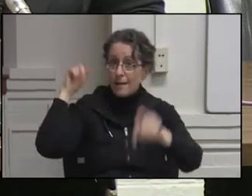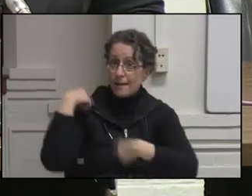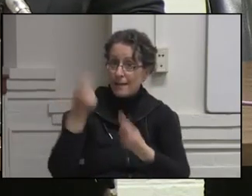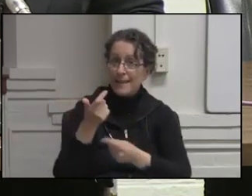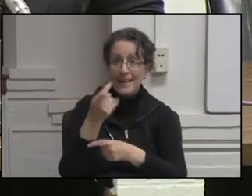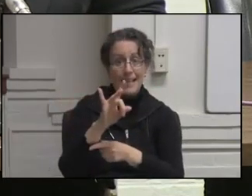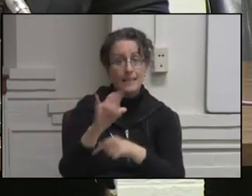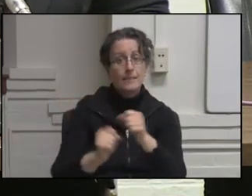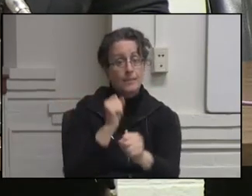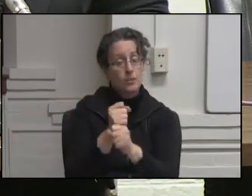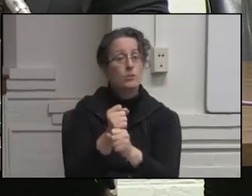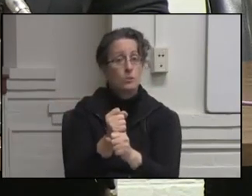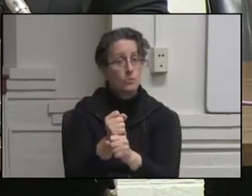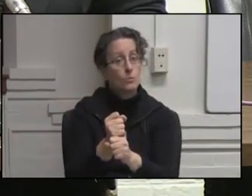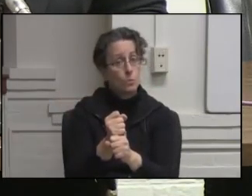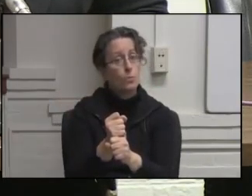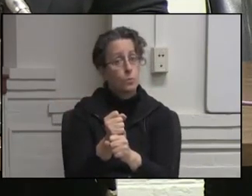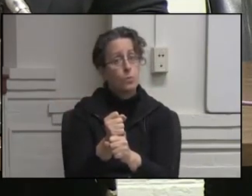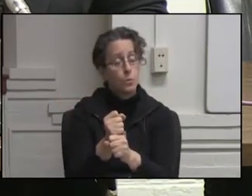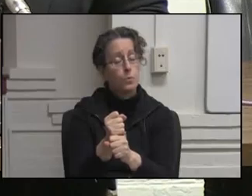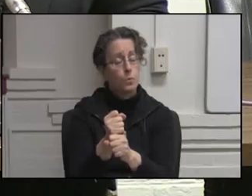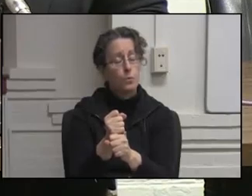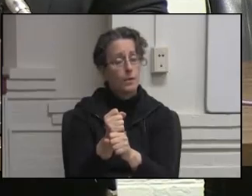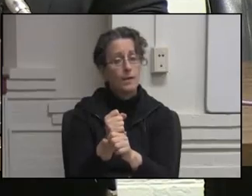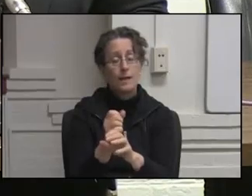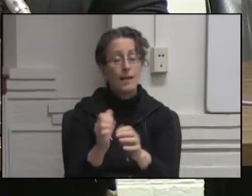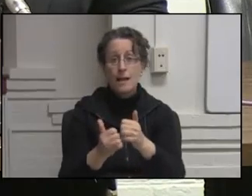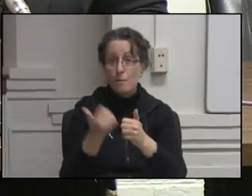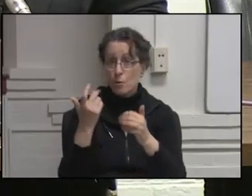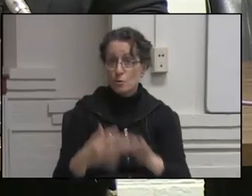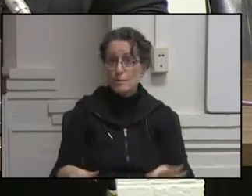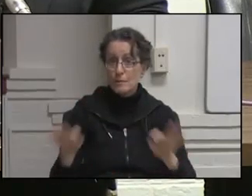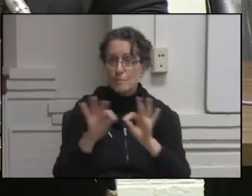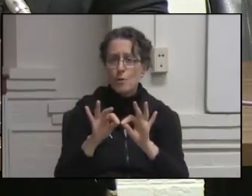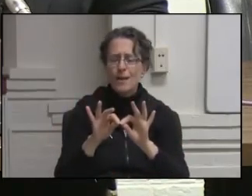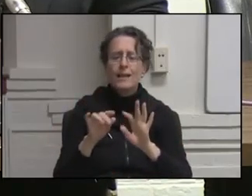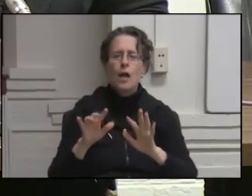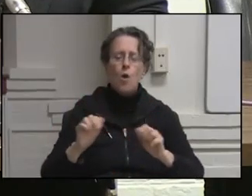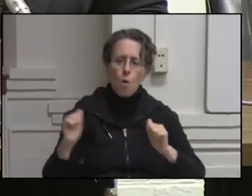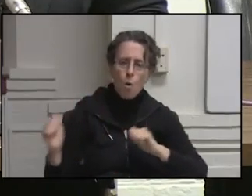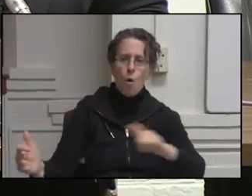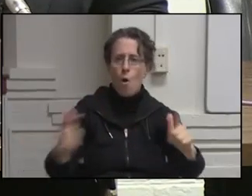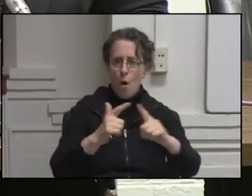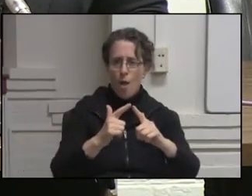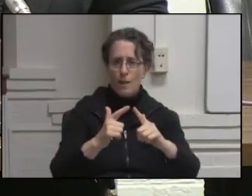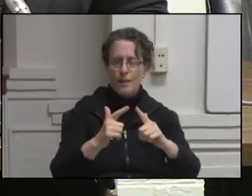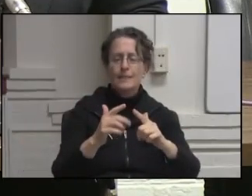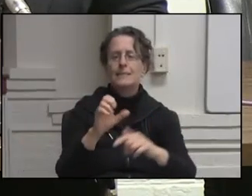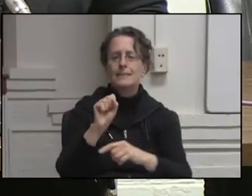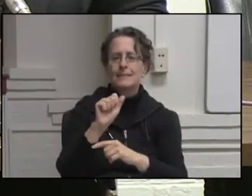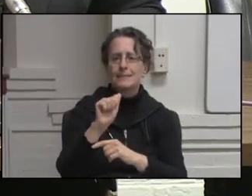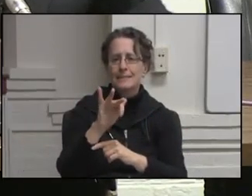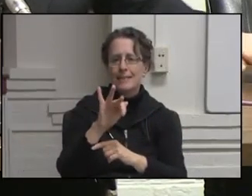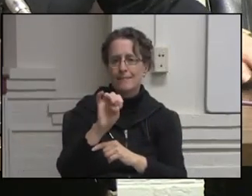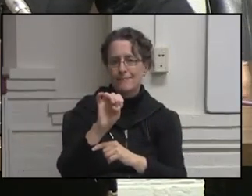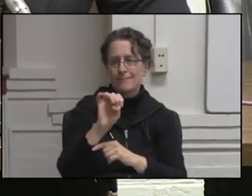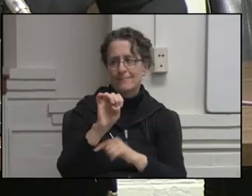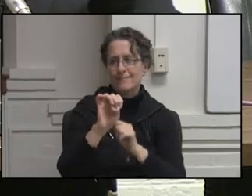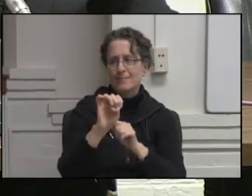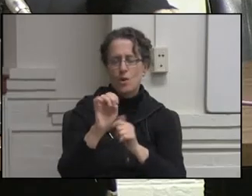on this, and the most important piece is safety. And, you know, just